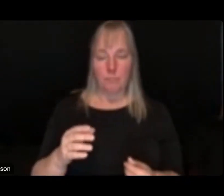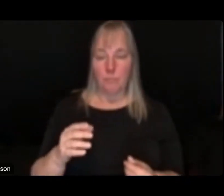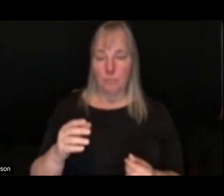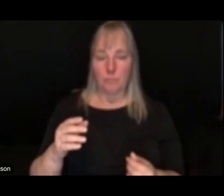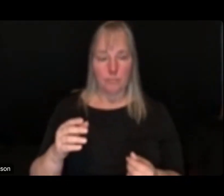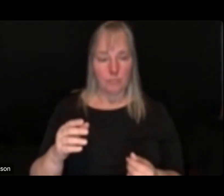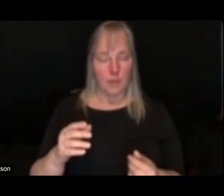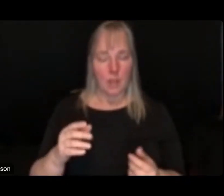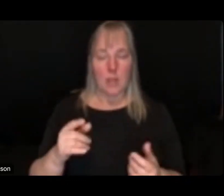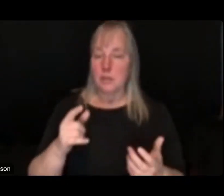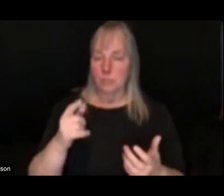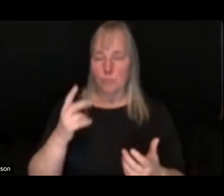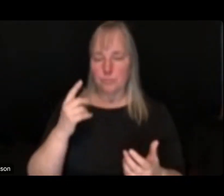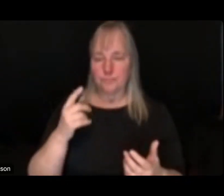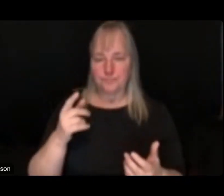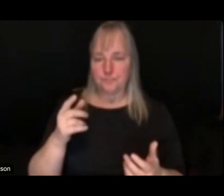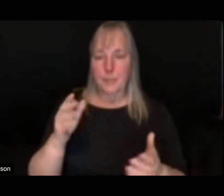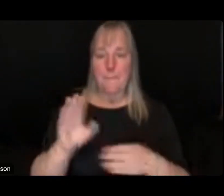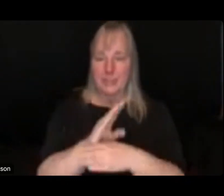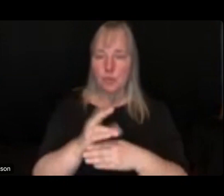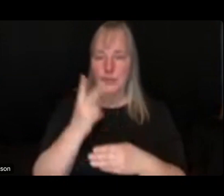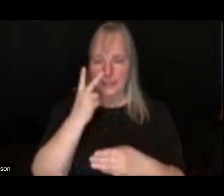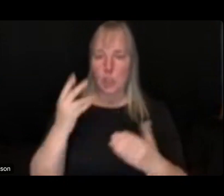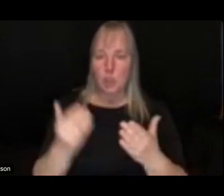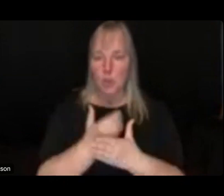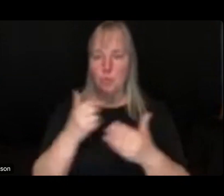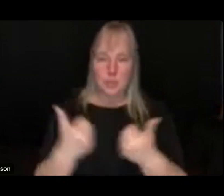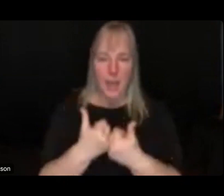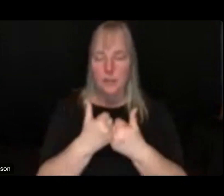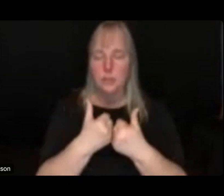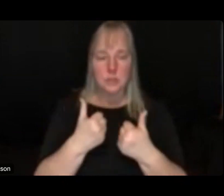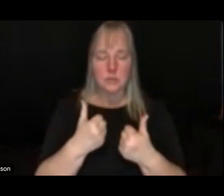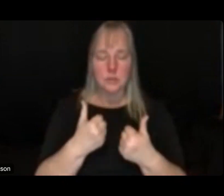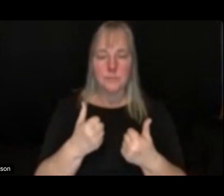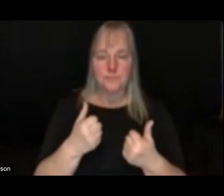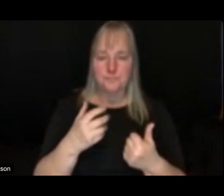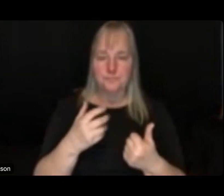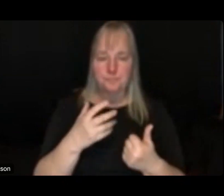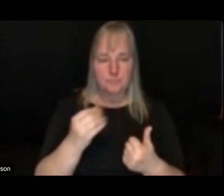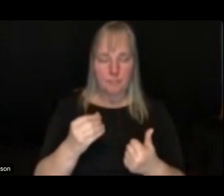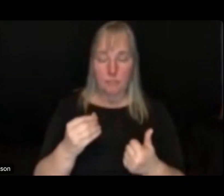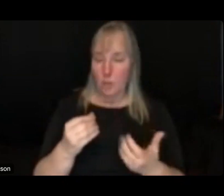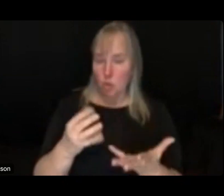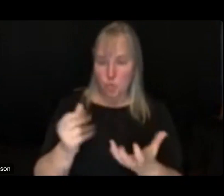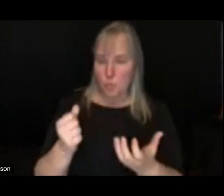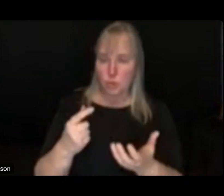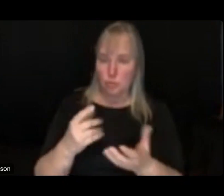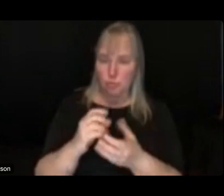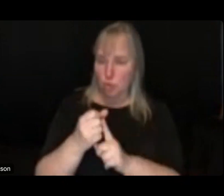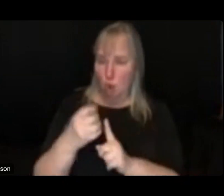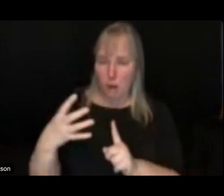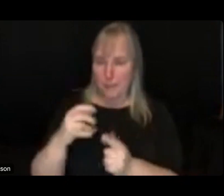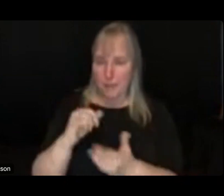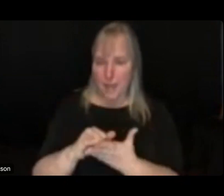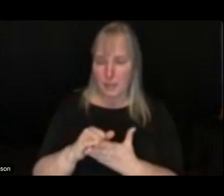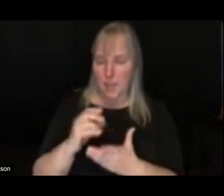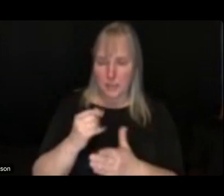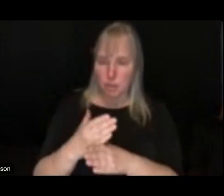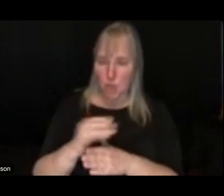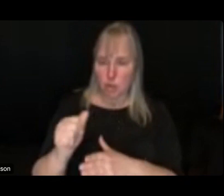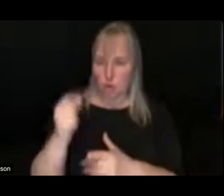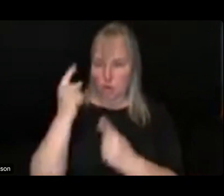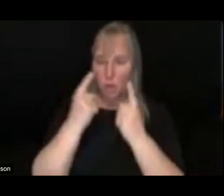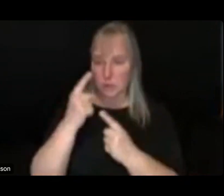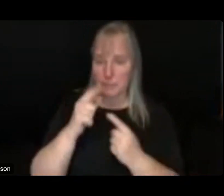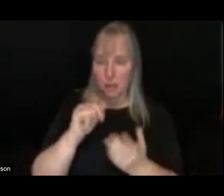challenge to them or the new opportunities they're trying to grab on that there? Do you want to talk a little bit on that? Just share your thoughts or your observation on